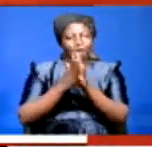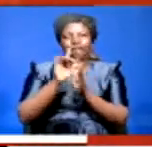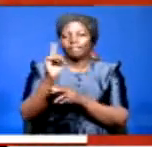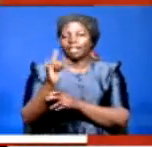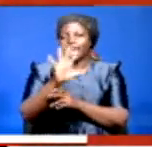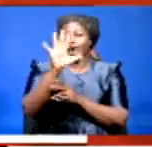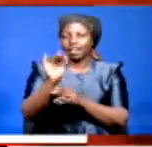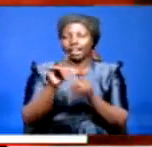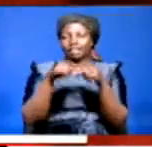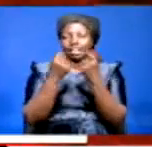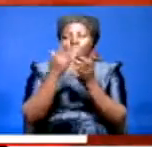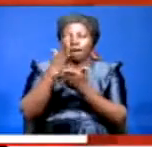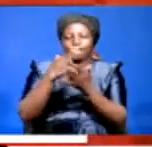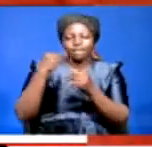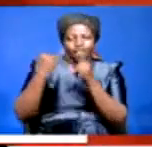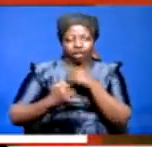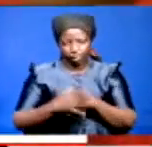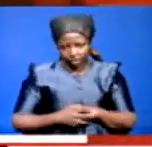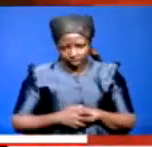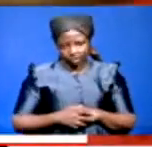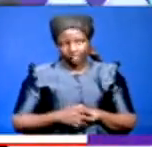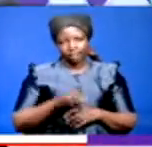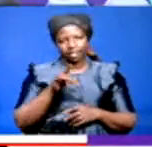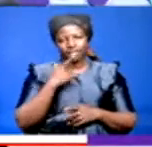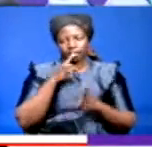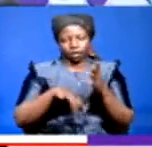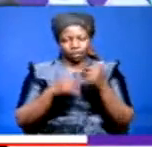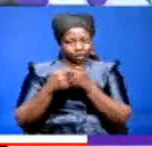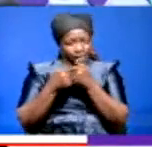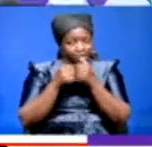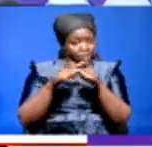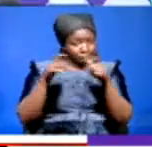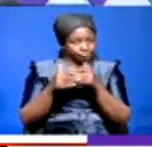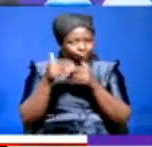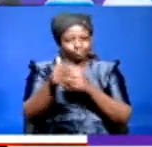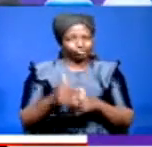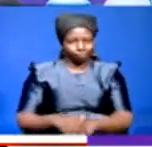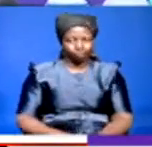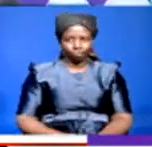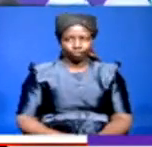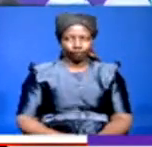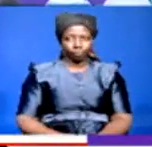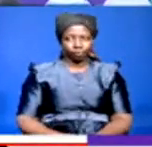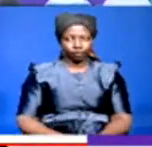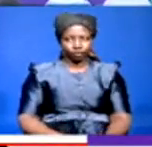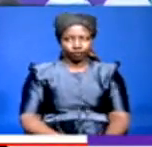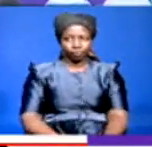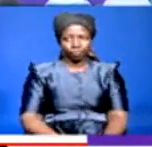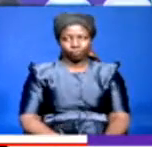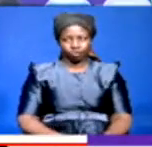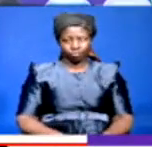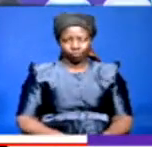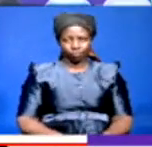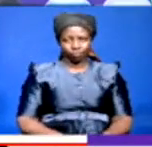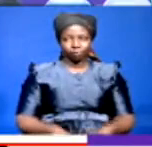Head coach Walid Regragui has acknowledged the challenge that lies ahead. We're going to play one of the best teams in the world, with players who